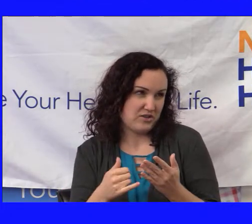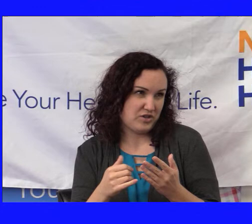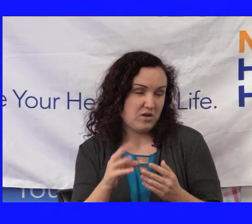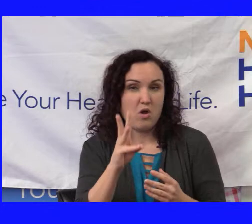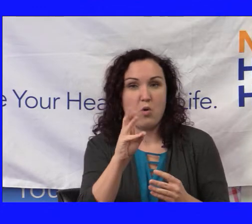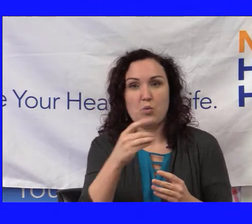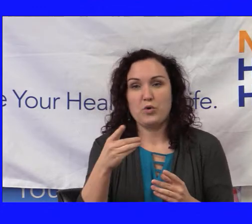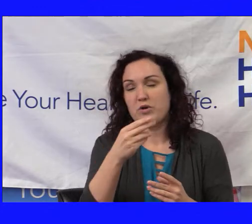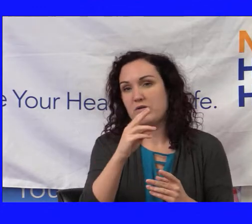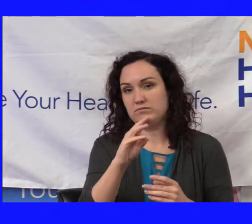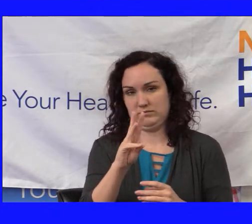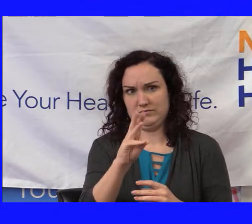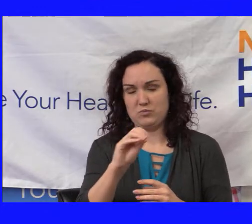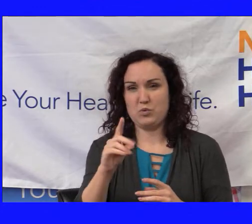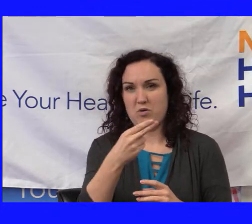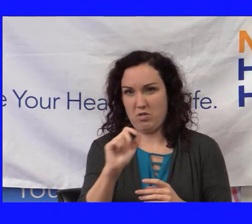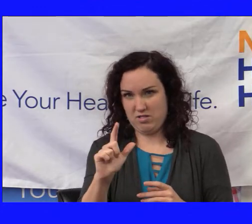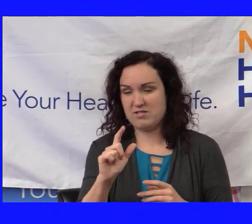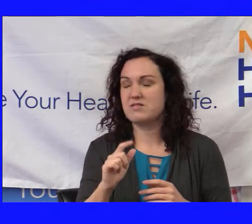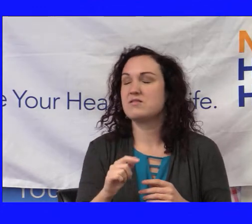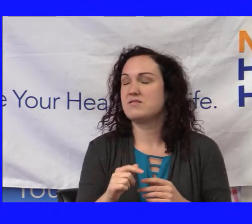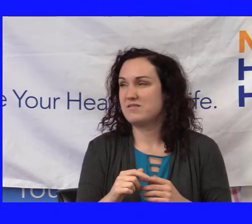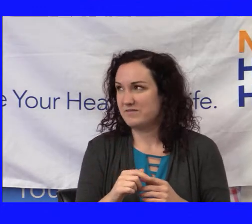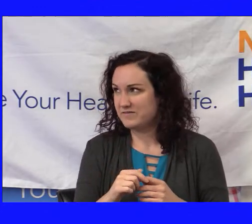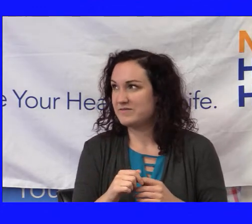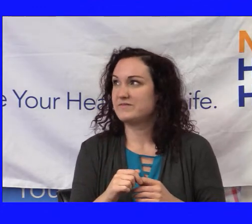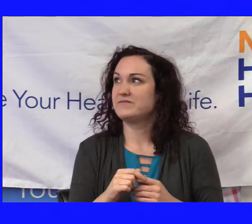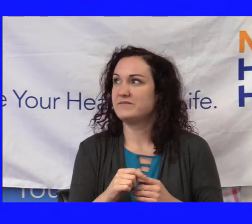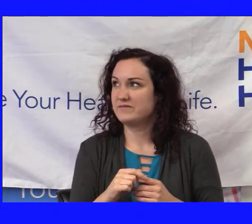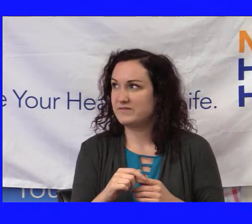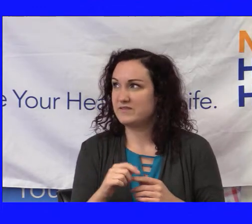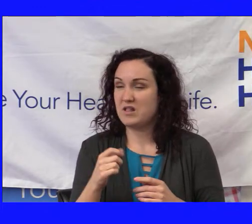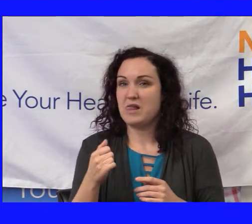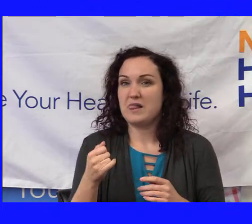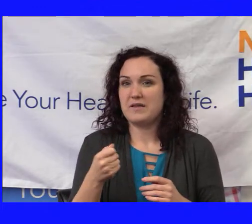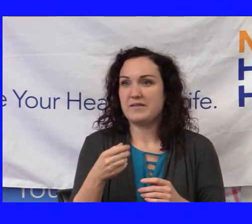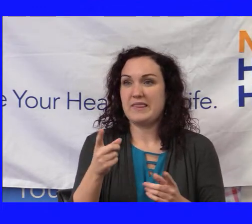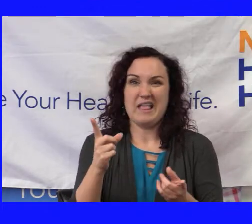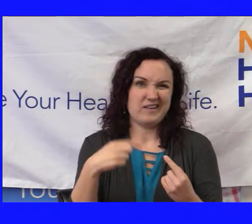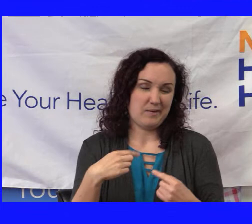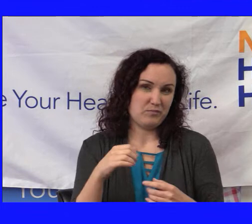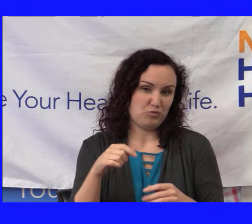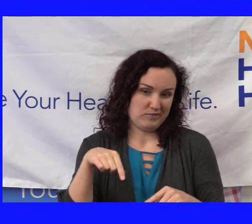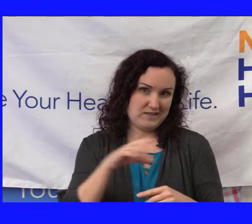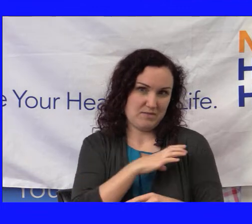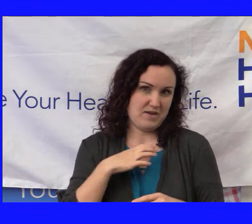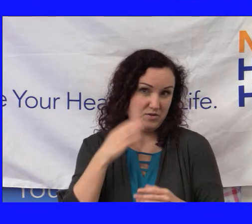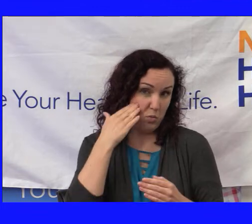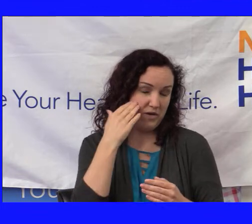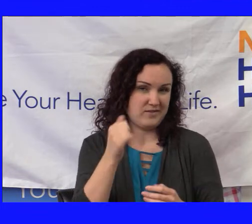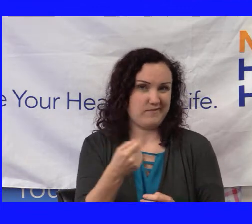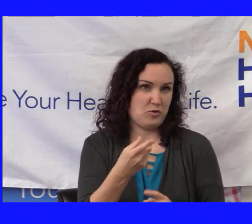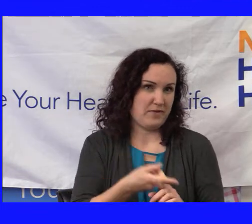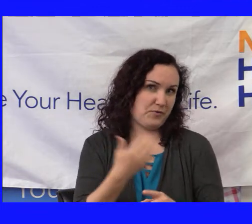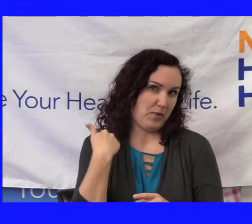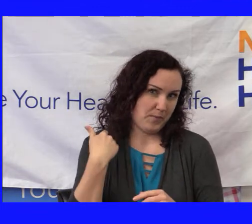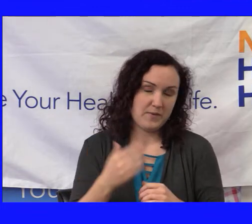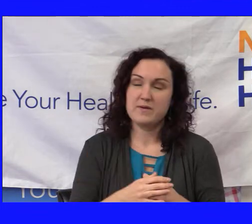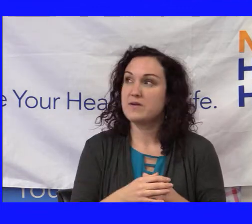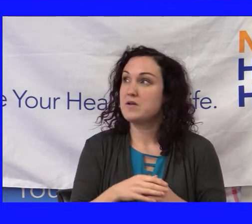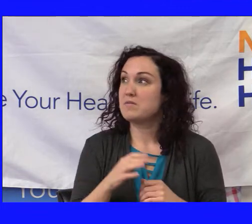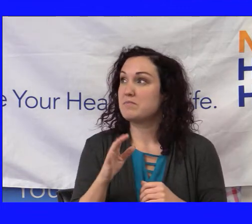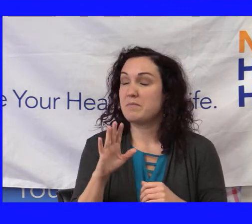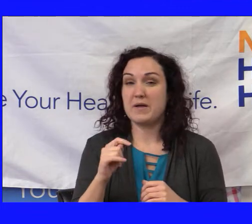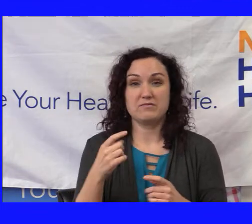at Woodhull through another resolution that actually came to this committee a few months back. And but their